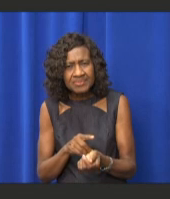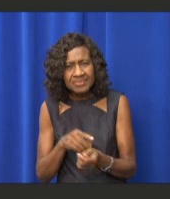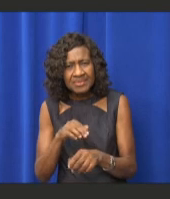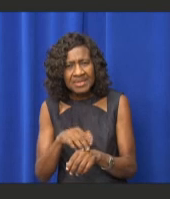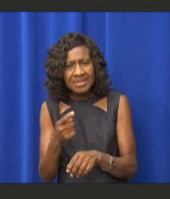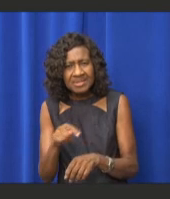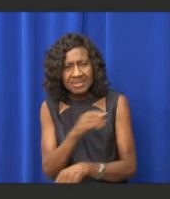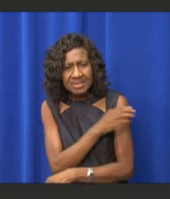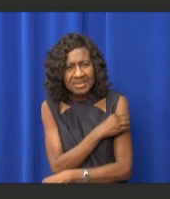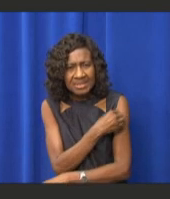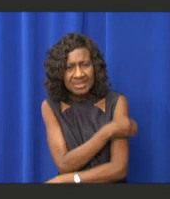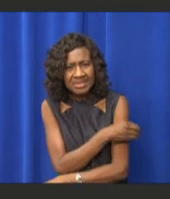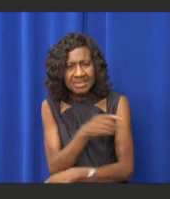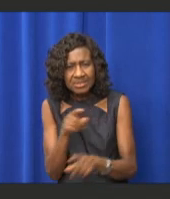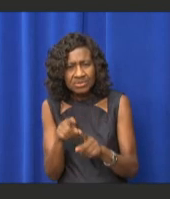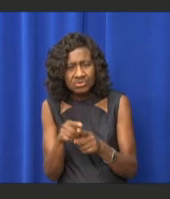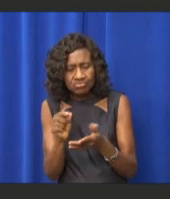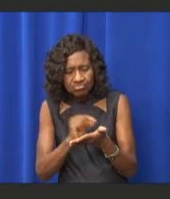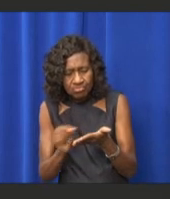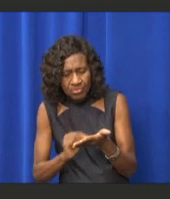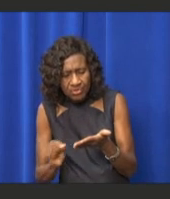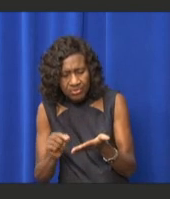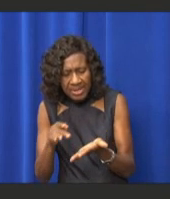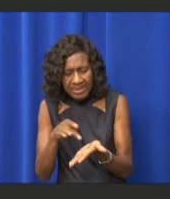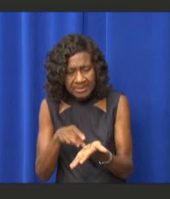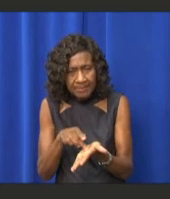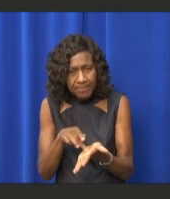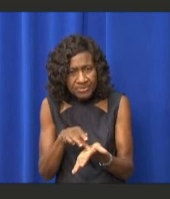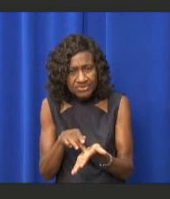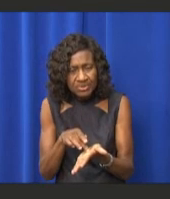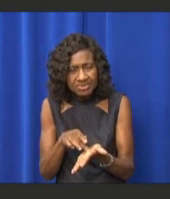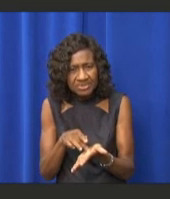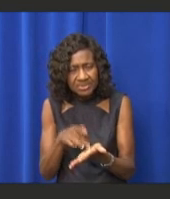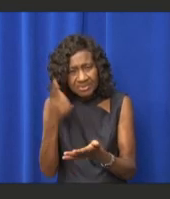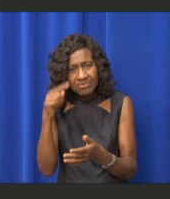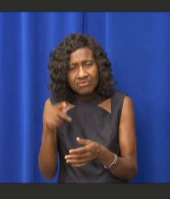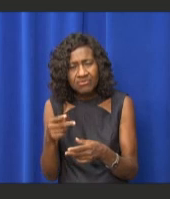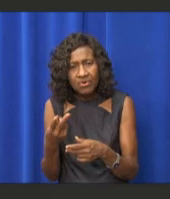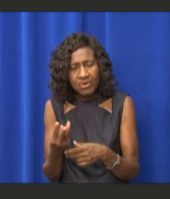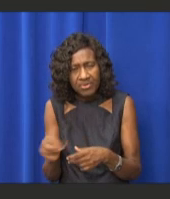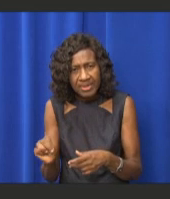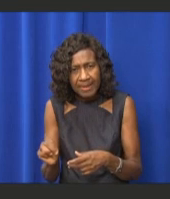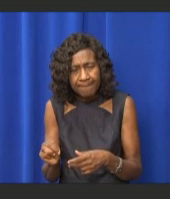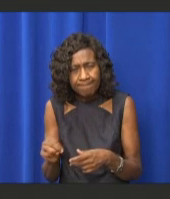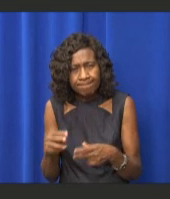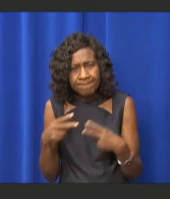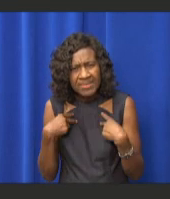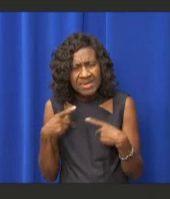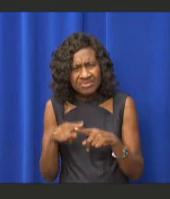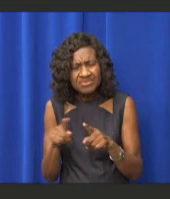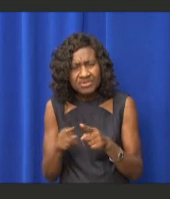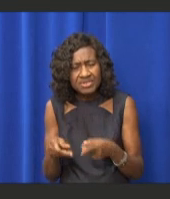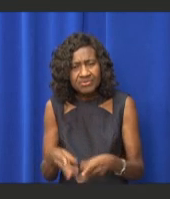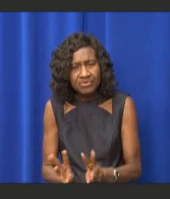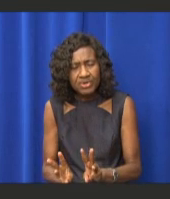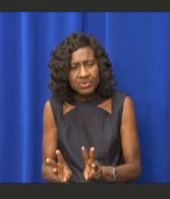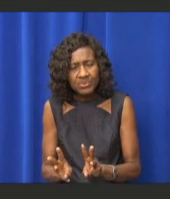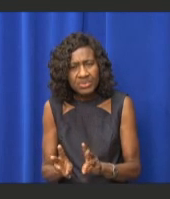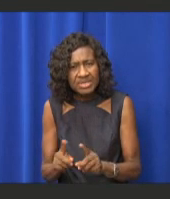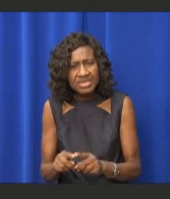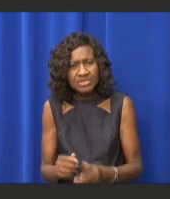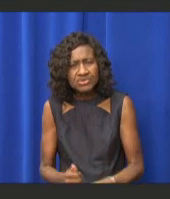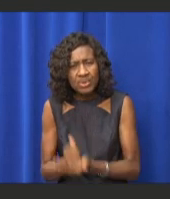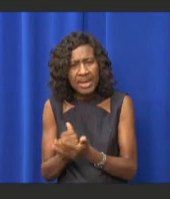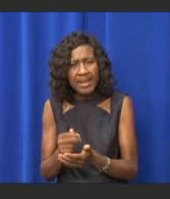prescribe the refill for this patient. We have different approach in order to make that access much better for patients to get